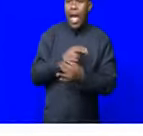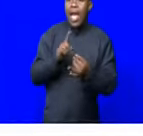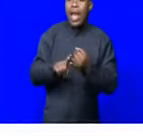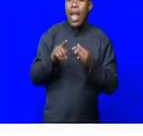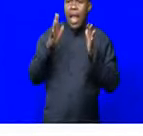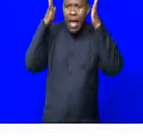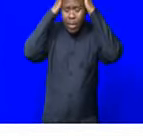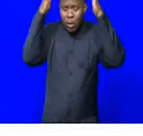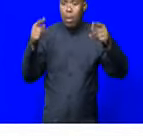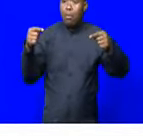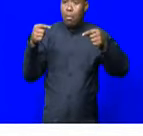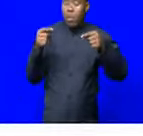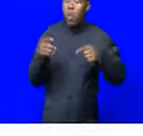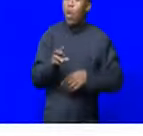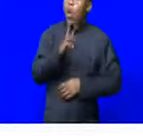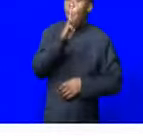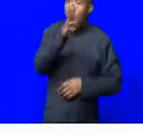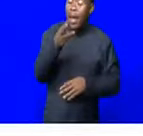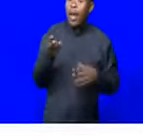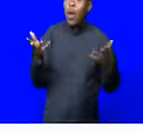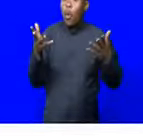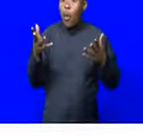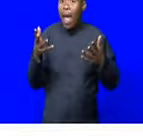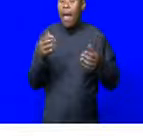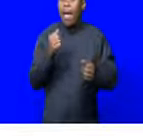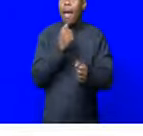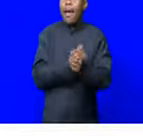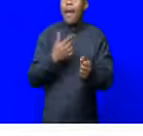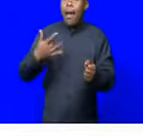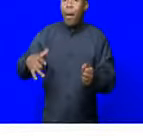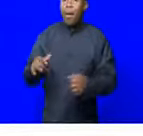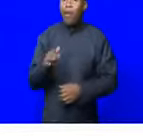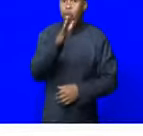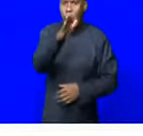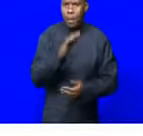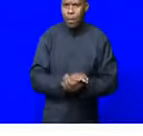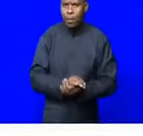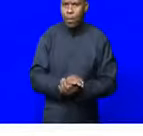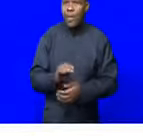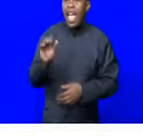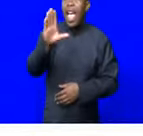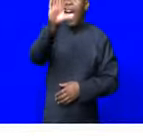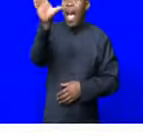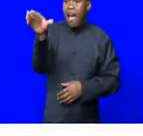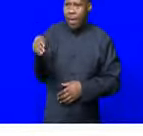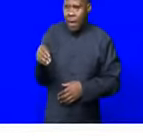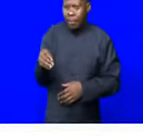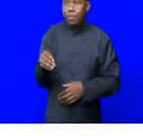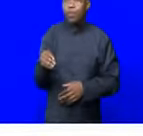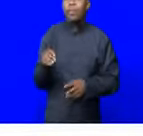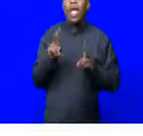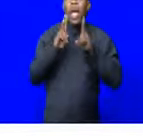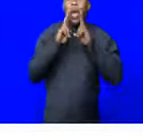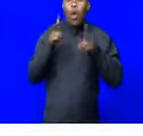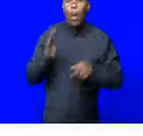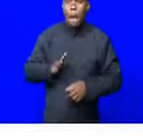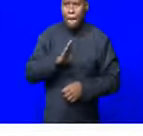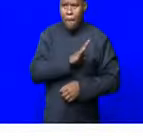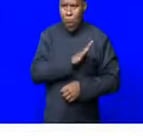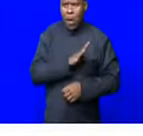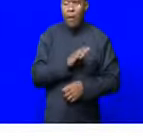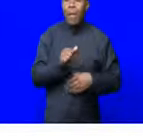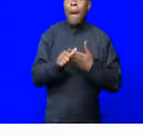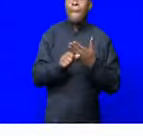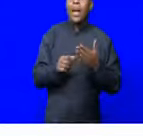Saturday afternoon. When African Tourism Board launched the African Legends vs. Eswatini Legends game about 2 months